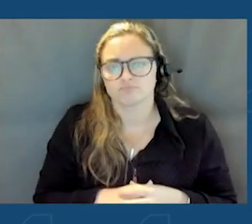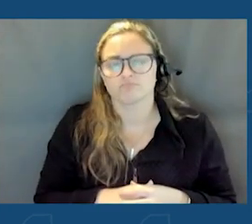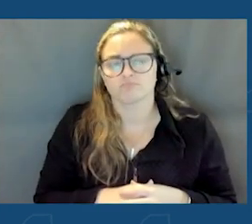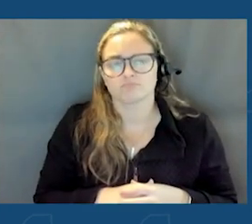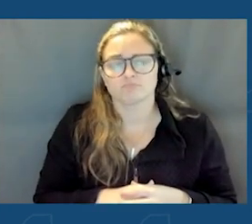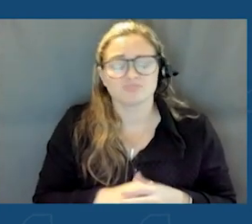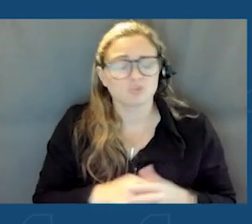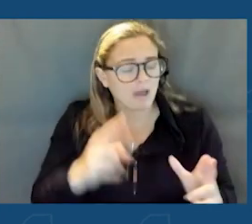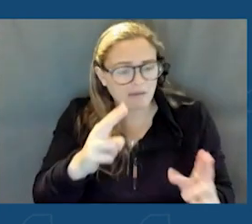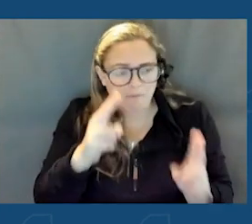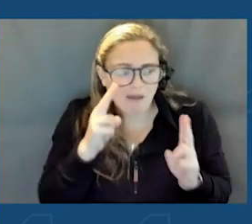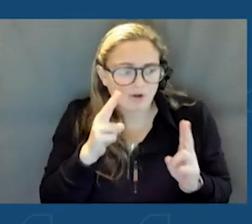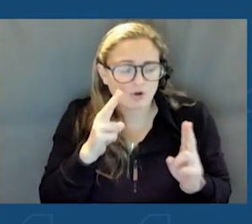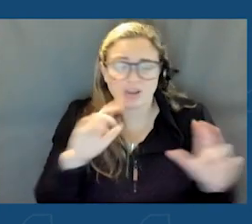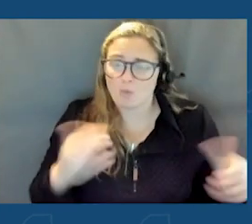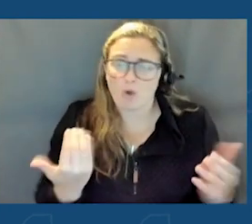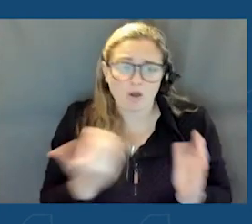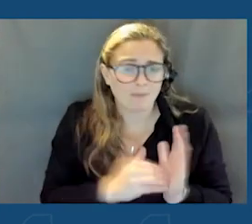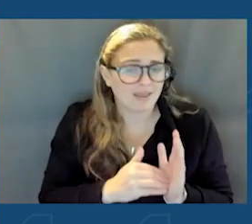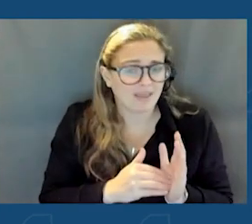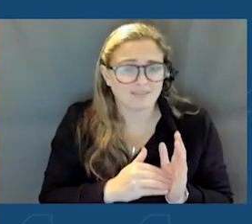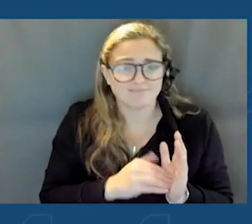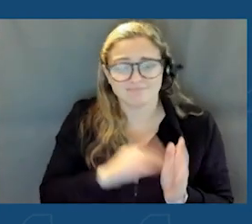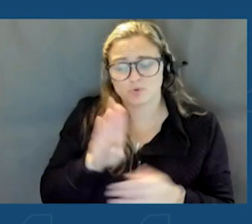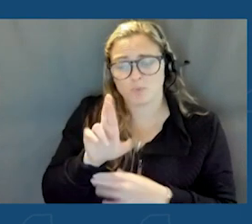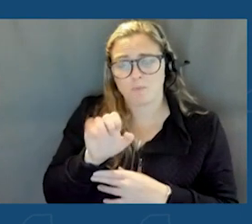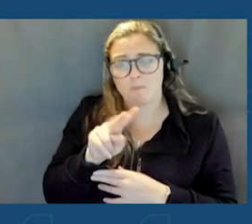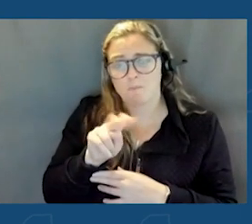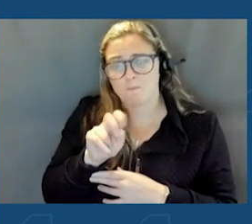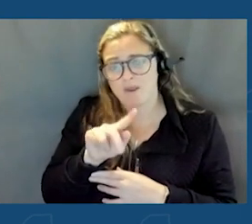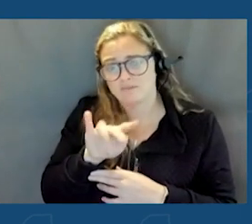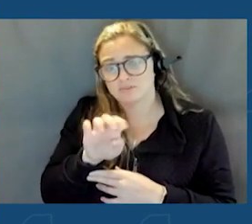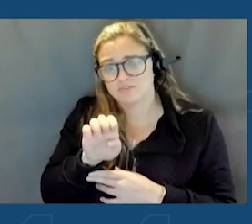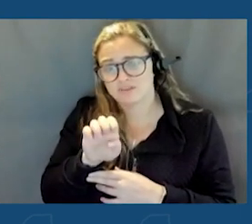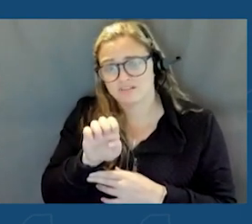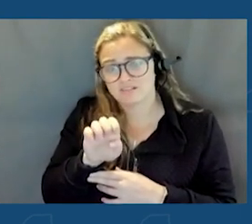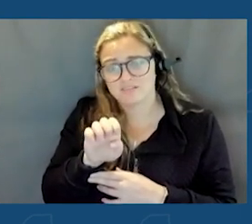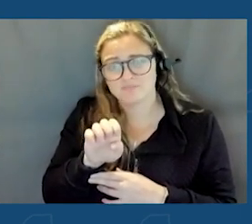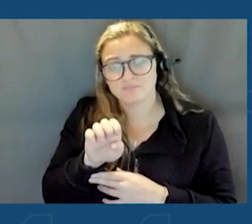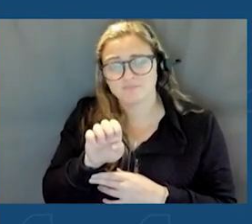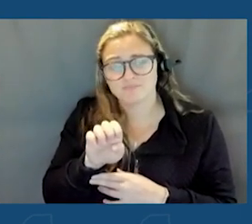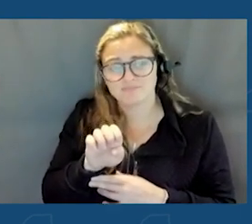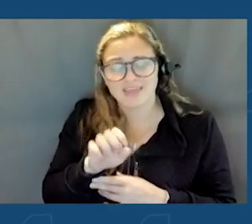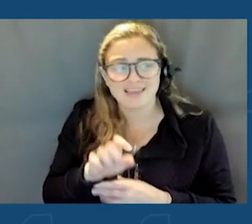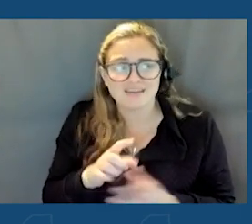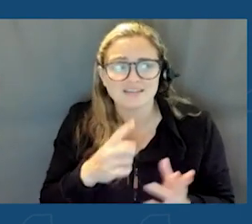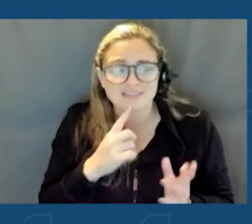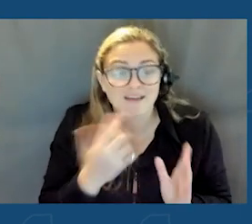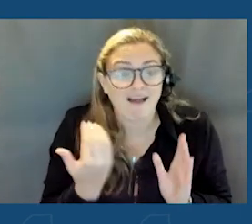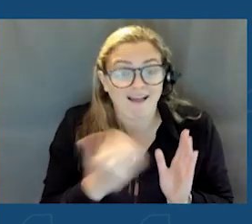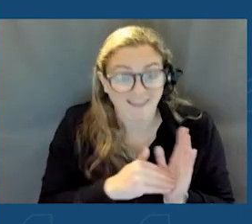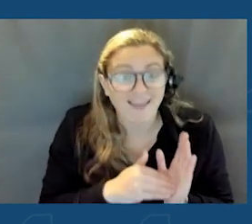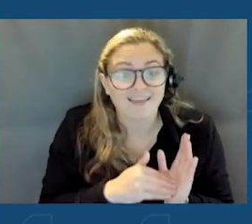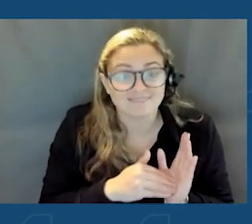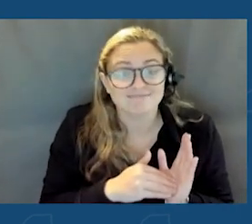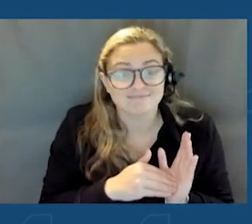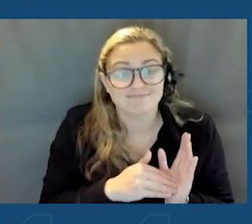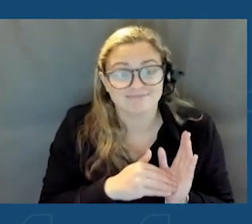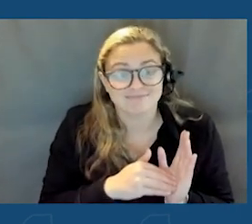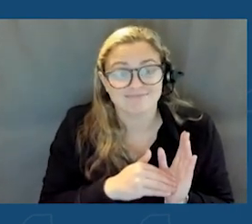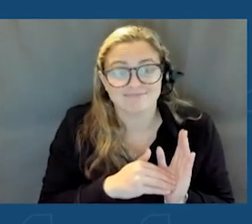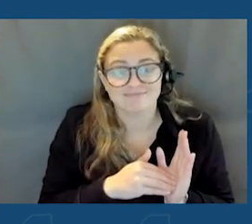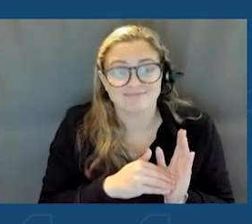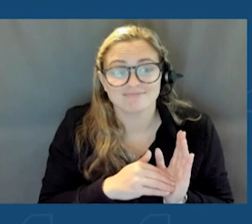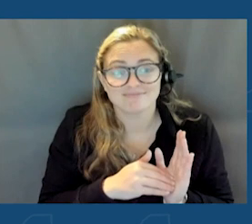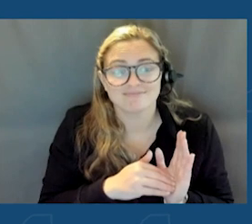welcome, again to Brownsville. And I get to say again, because I